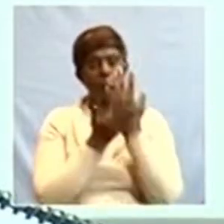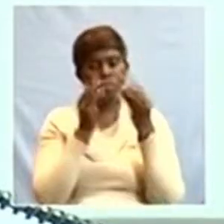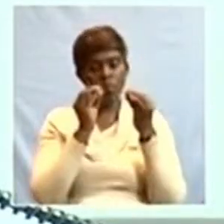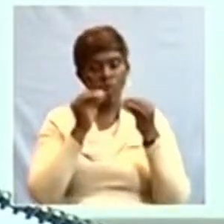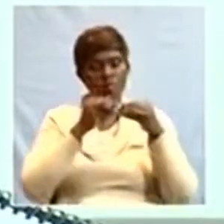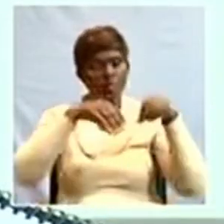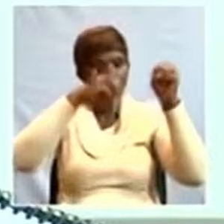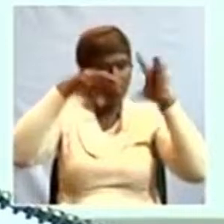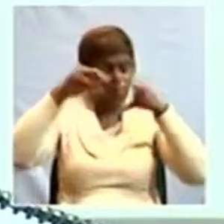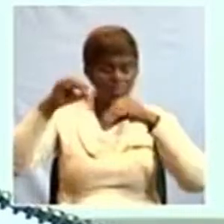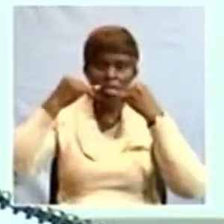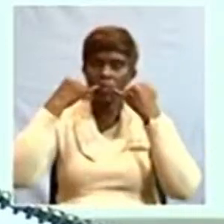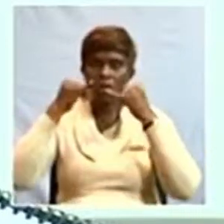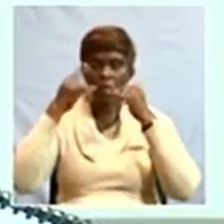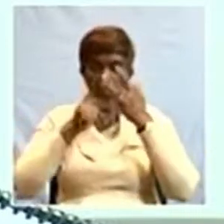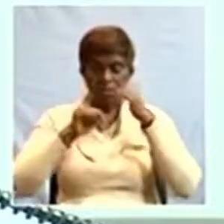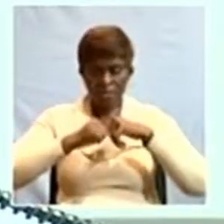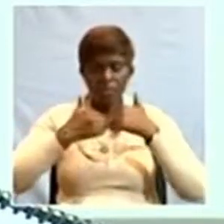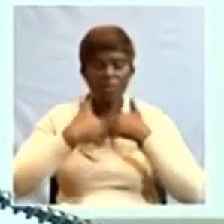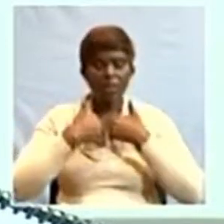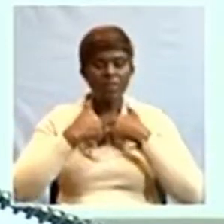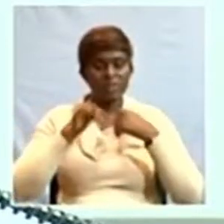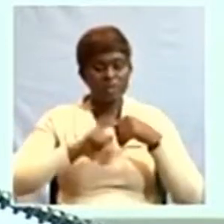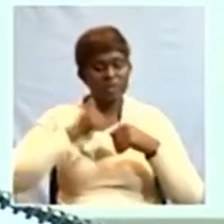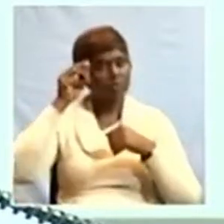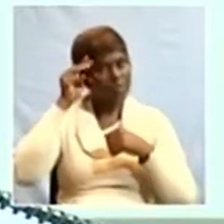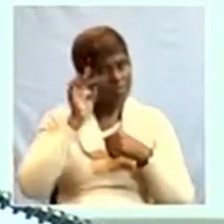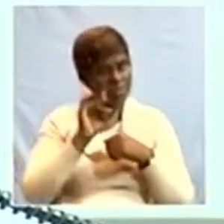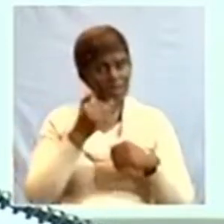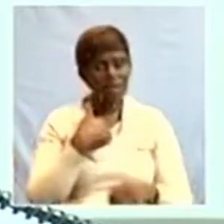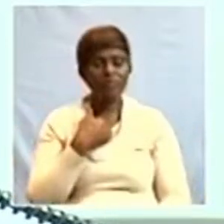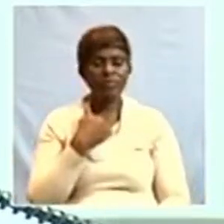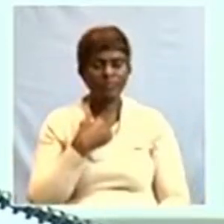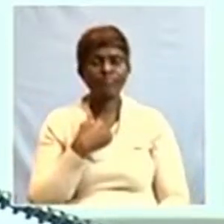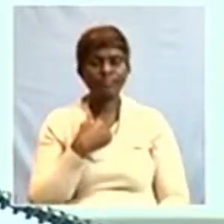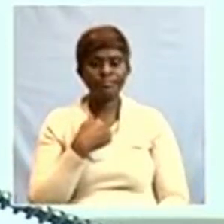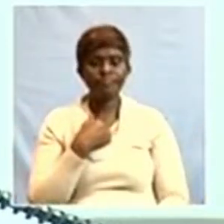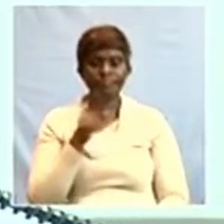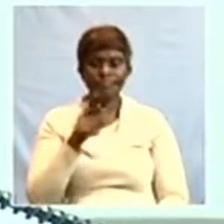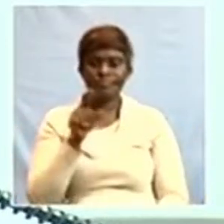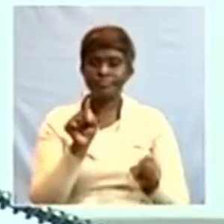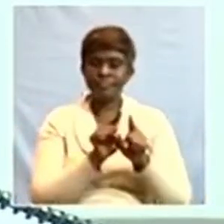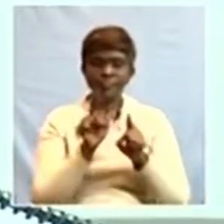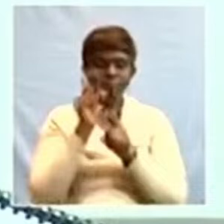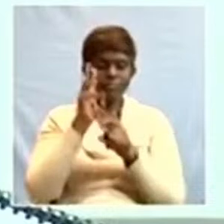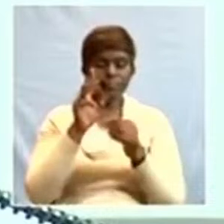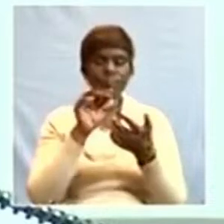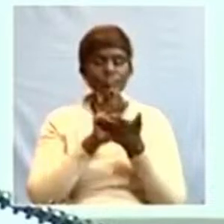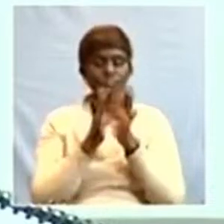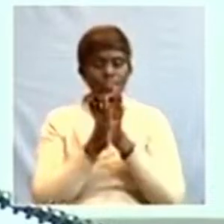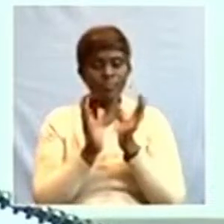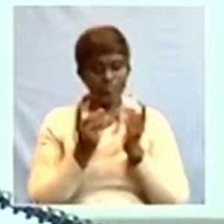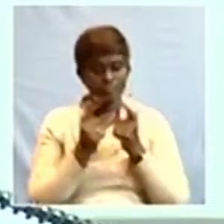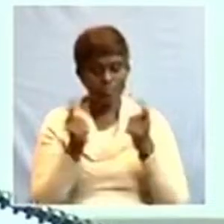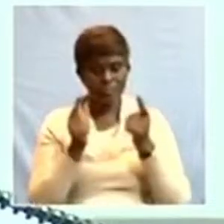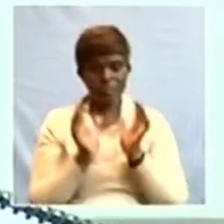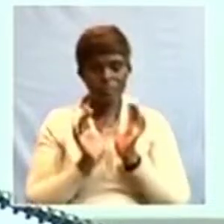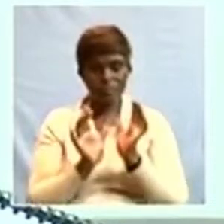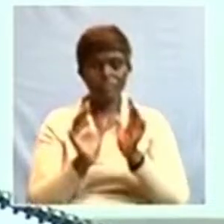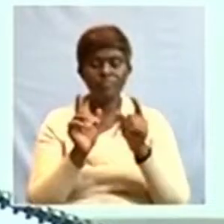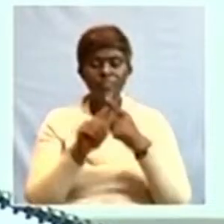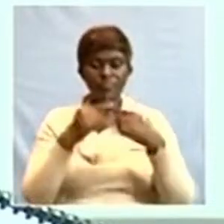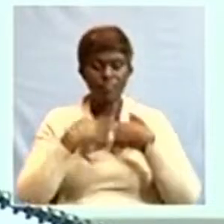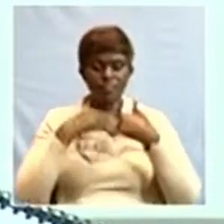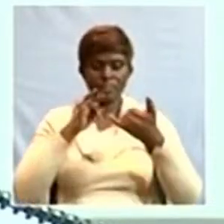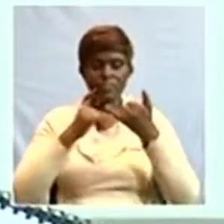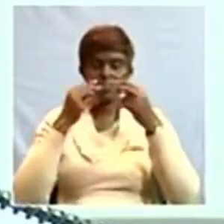electronic information that we have as a ministry. So it's also going to be a big push to have a social register